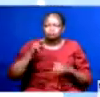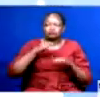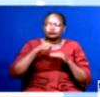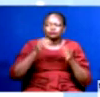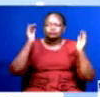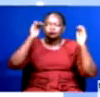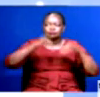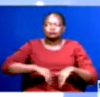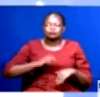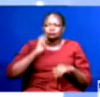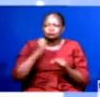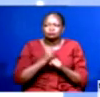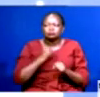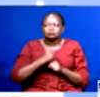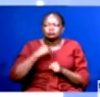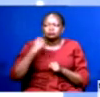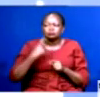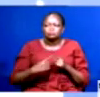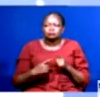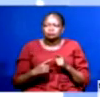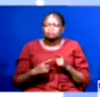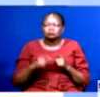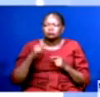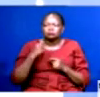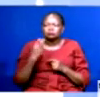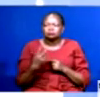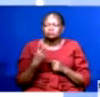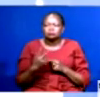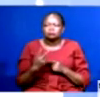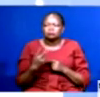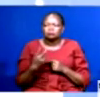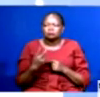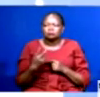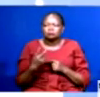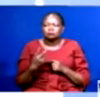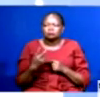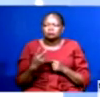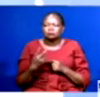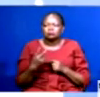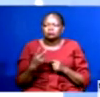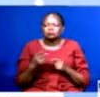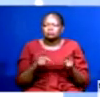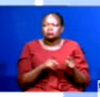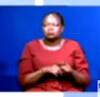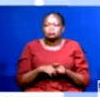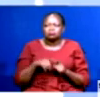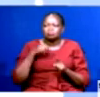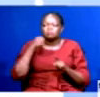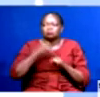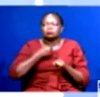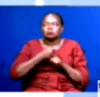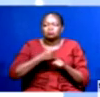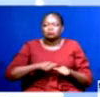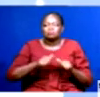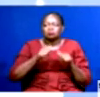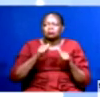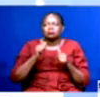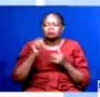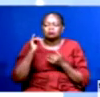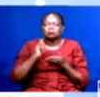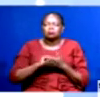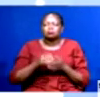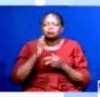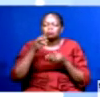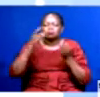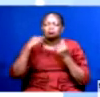be held every year, the month of February, na we are still lobbying, na tunaamini Mungu atatupatia favor,